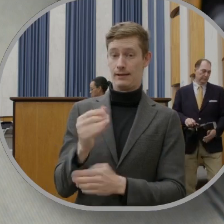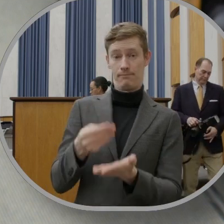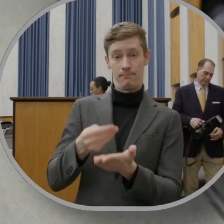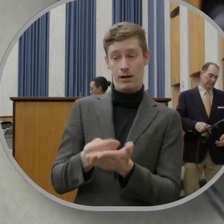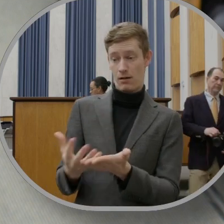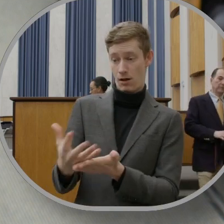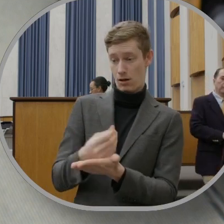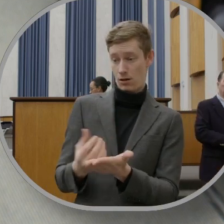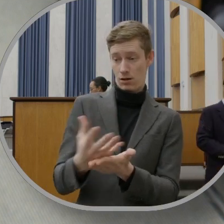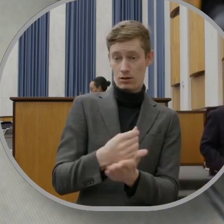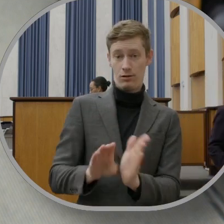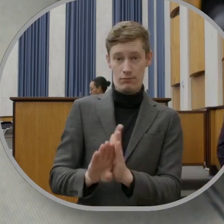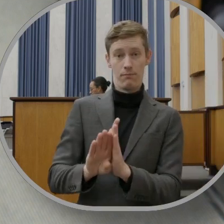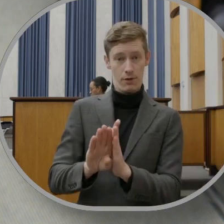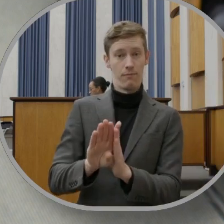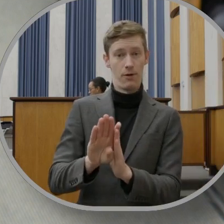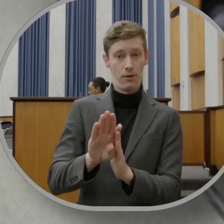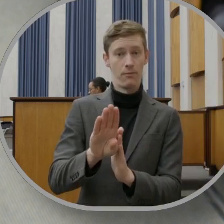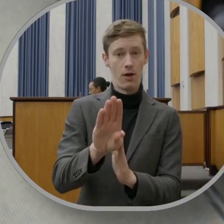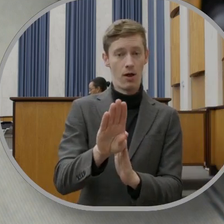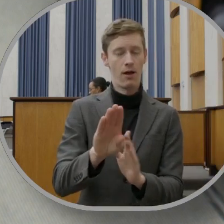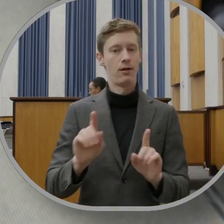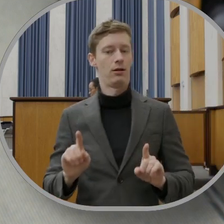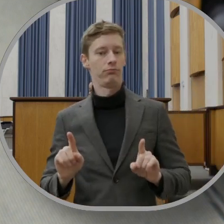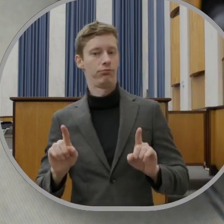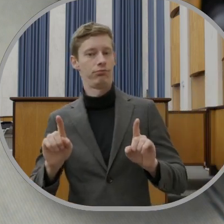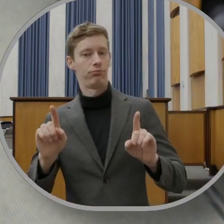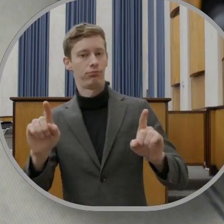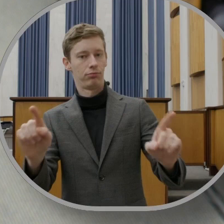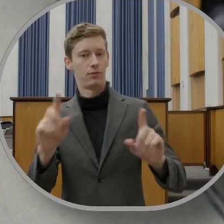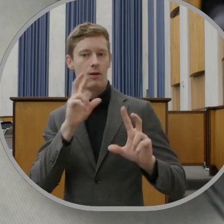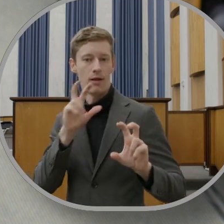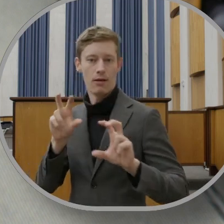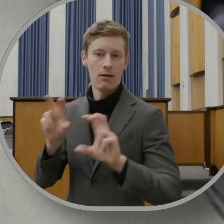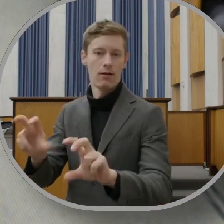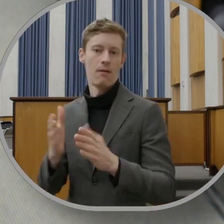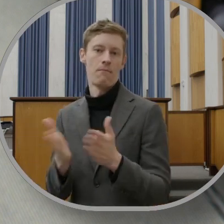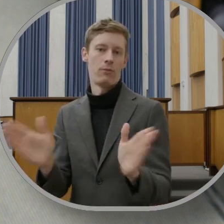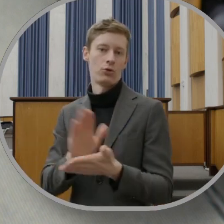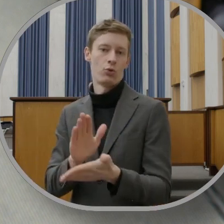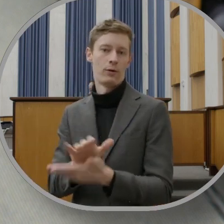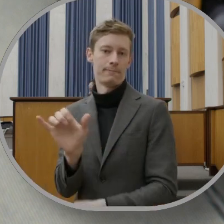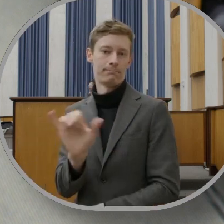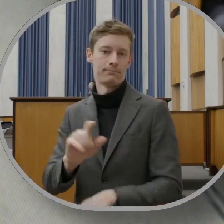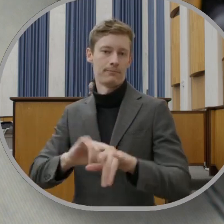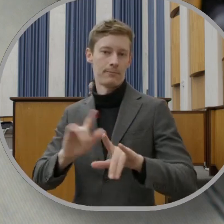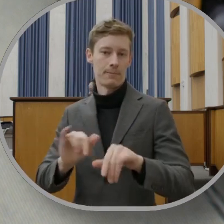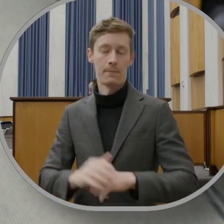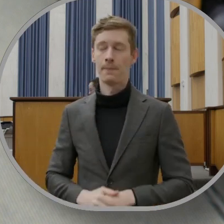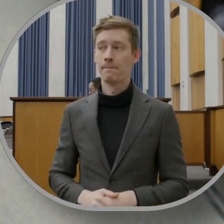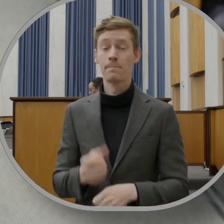we should also equally increase our investment in Richmond public schools. In FY25, we